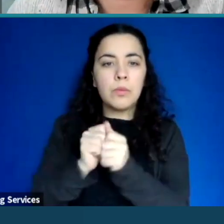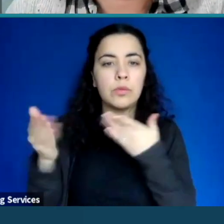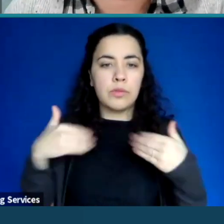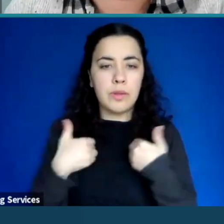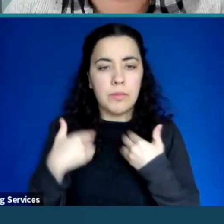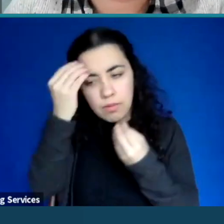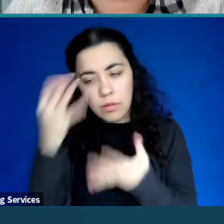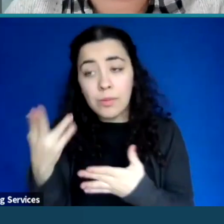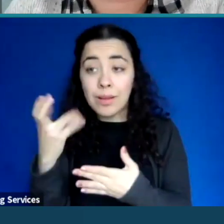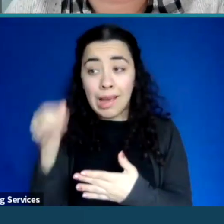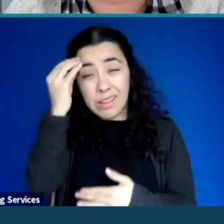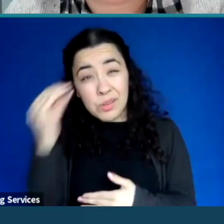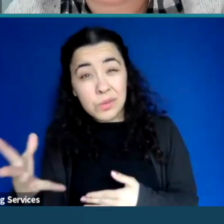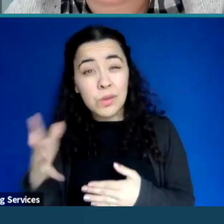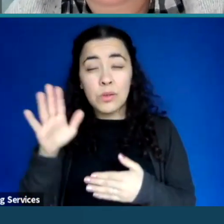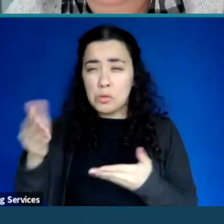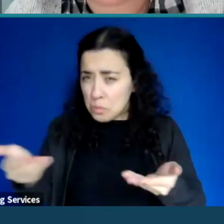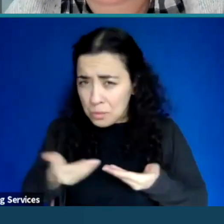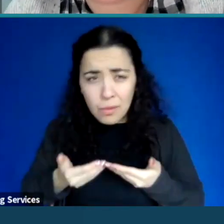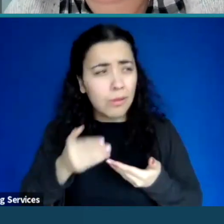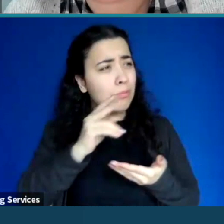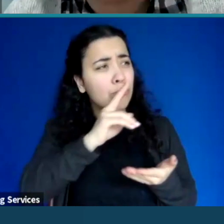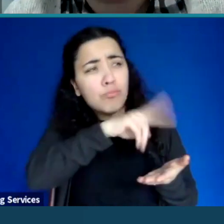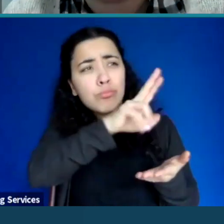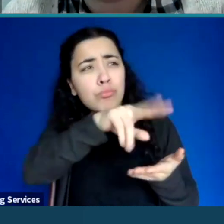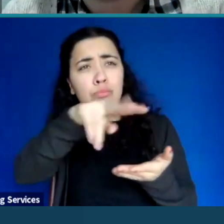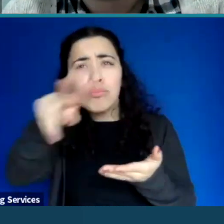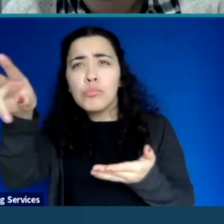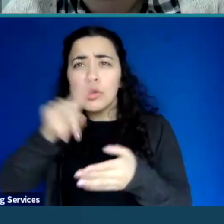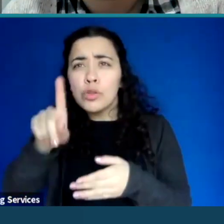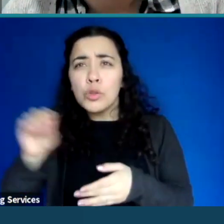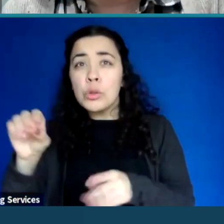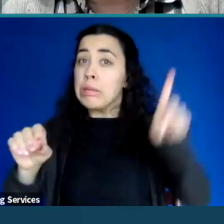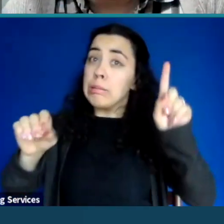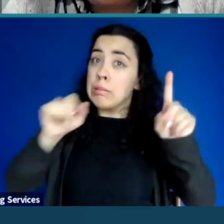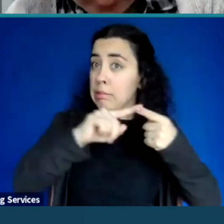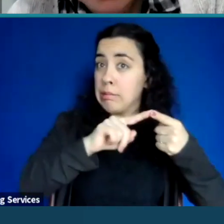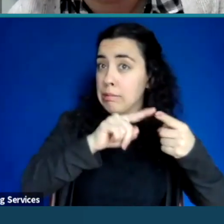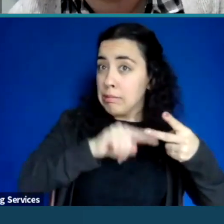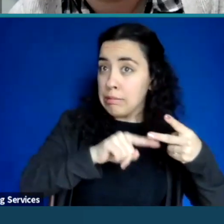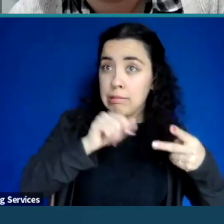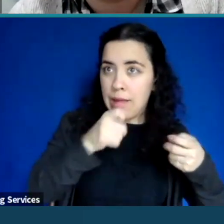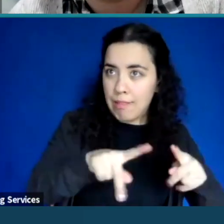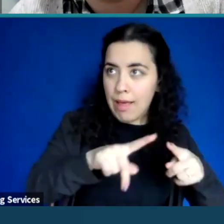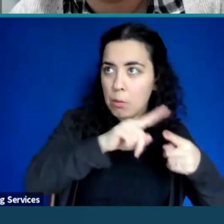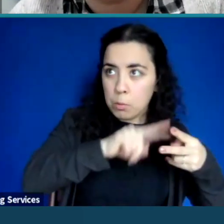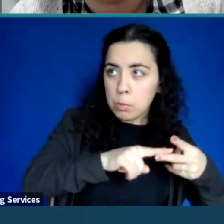letting them know, hey, just so you know, you're more than welcome to visit all areas of the zoo except for these places, and here's